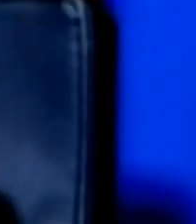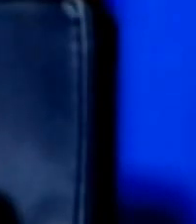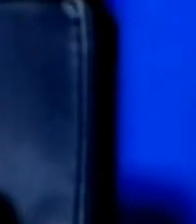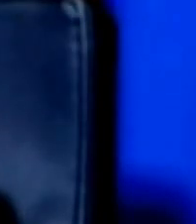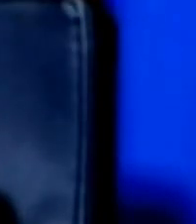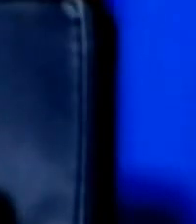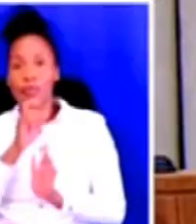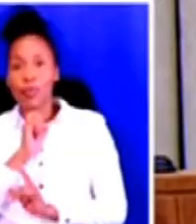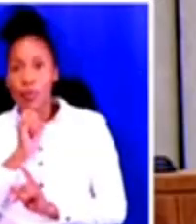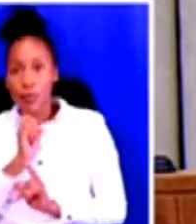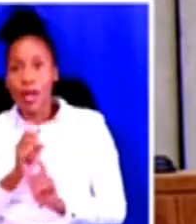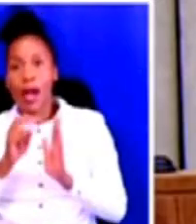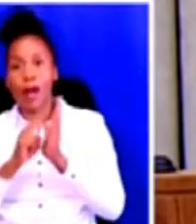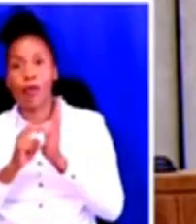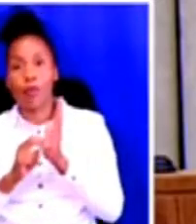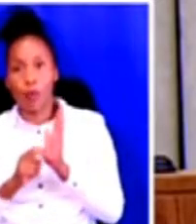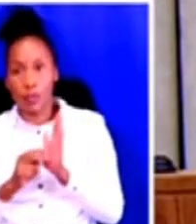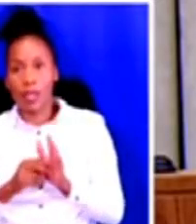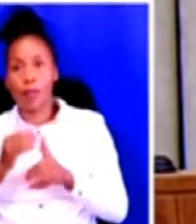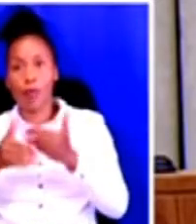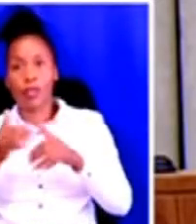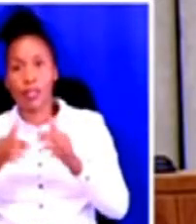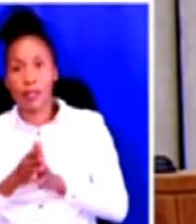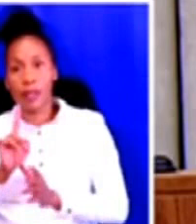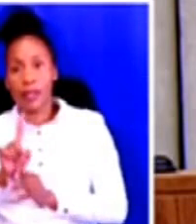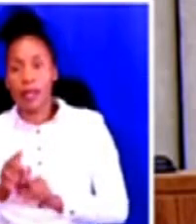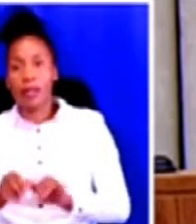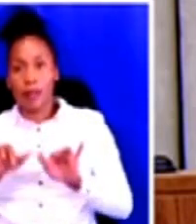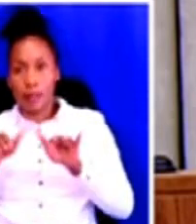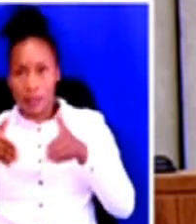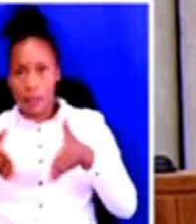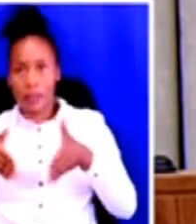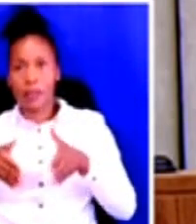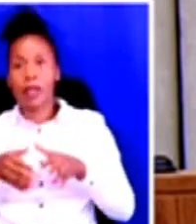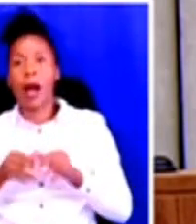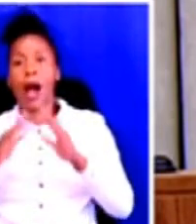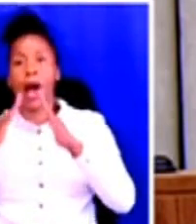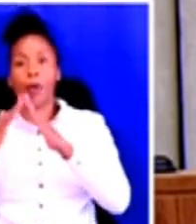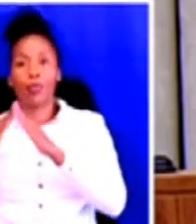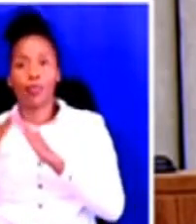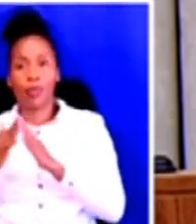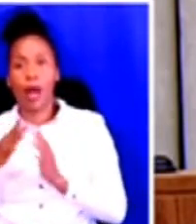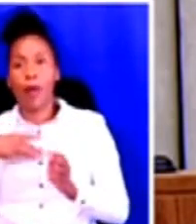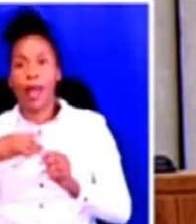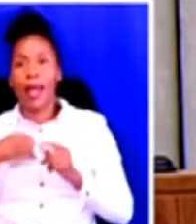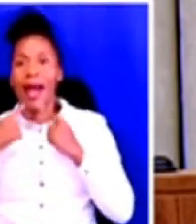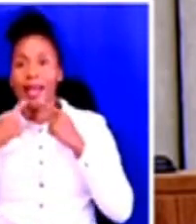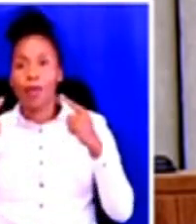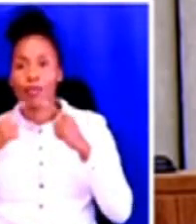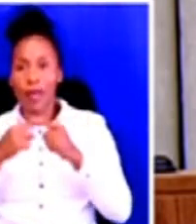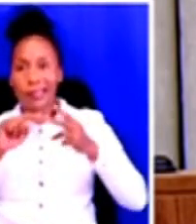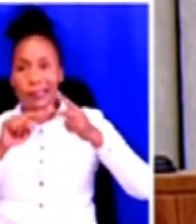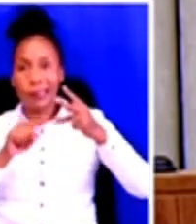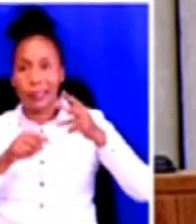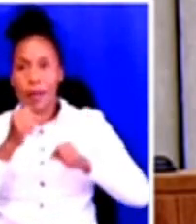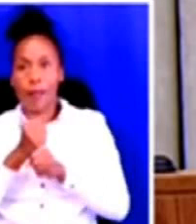rules and the processes for a hybrid sitting. I want to make the following announcements: